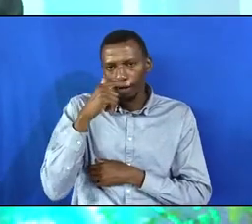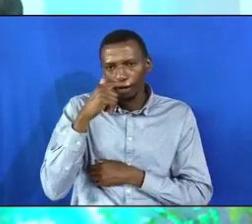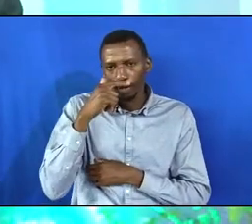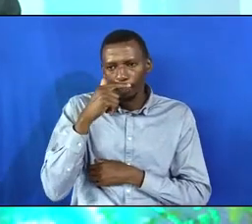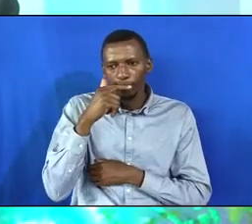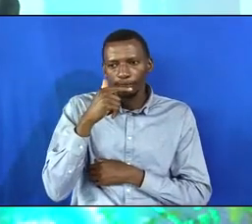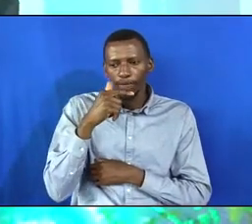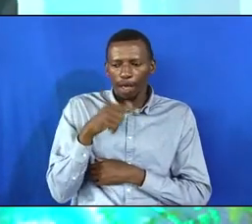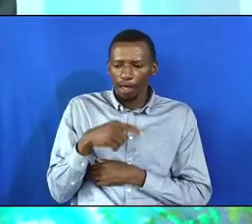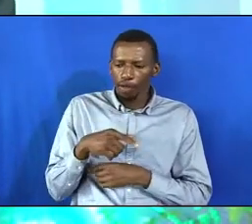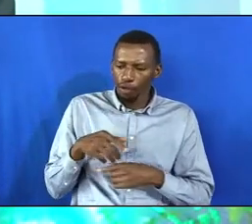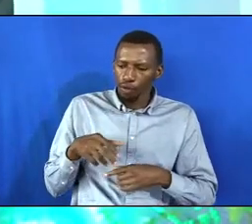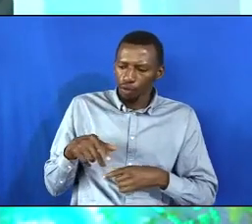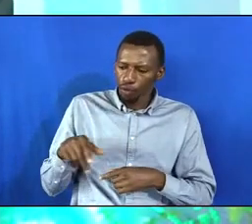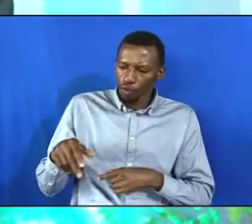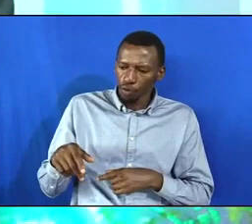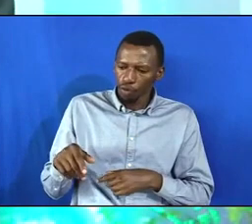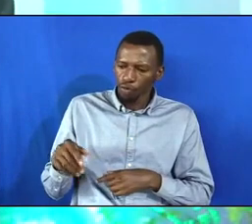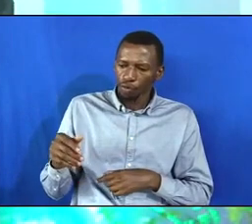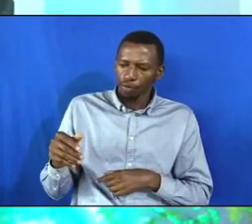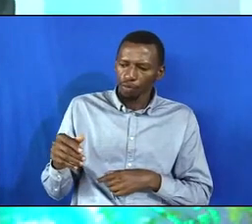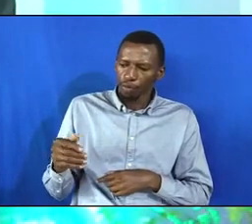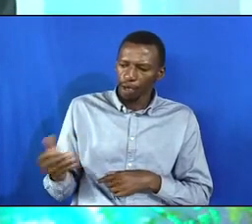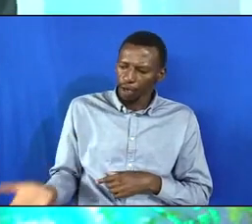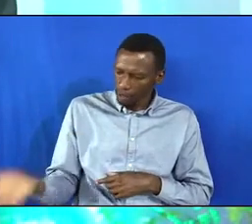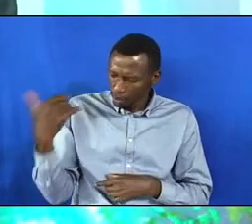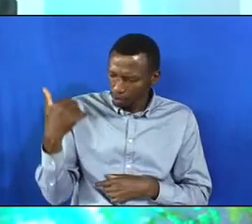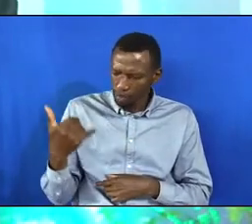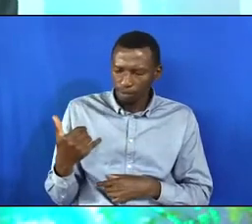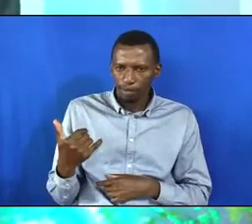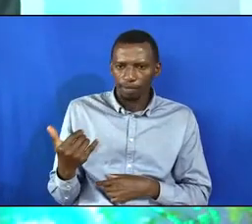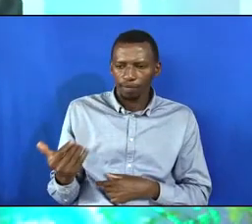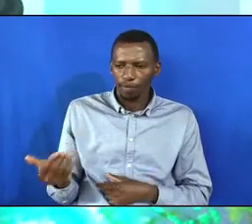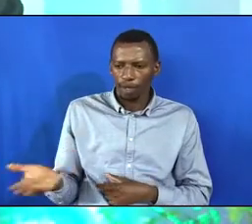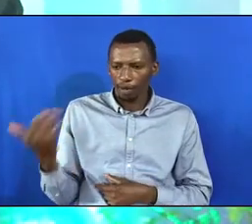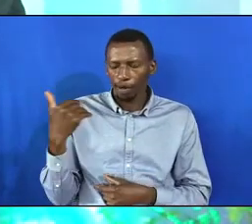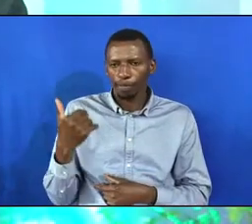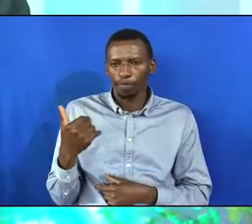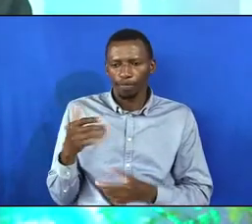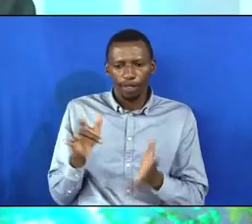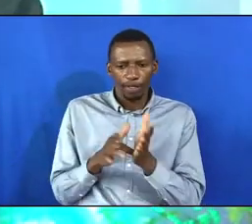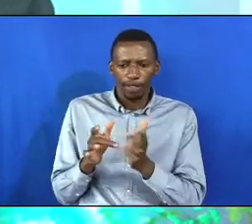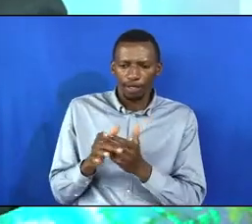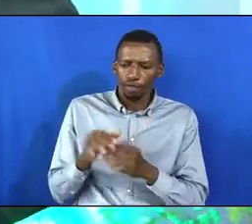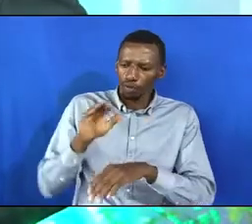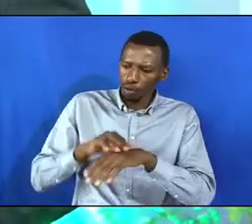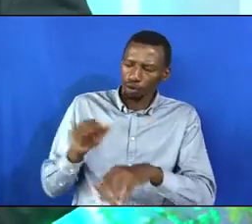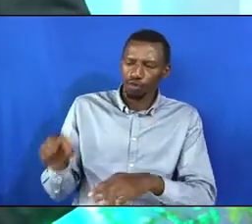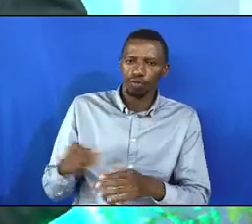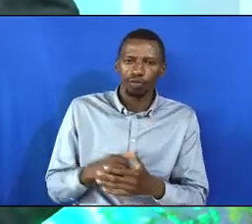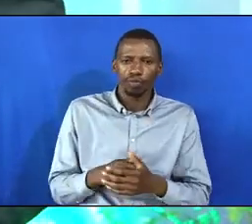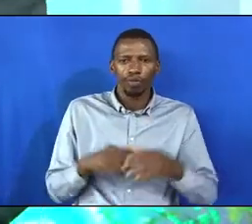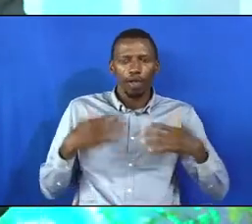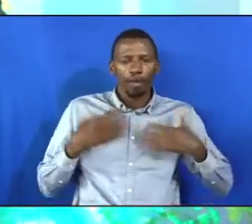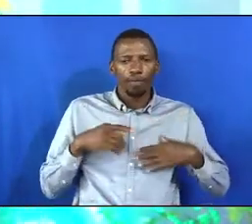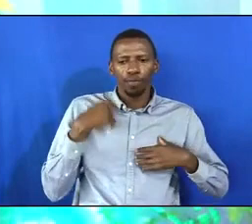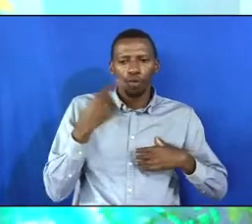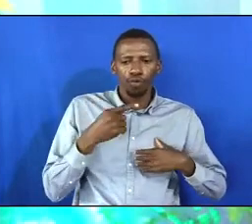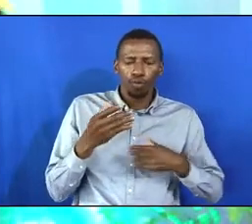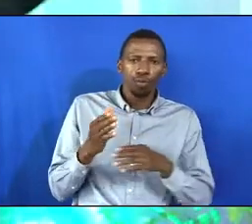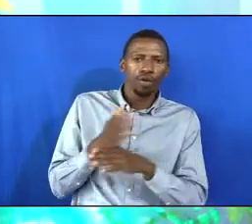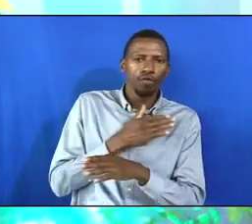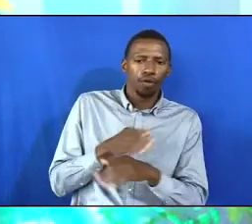they called to the blind man and they said, cheer up, on your feet, he's calling you. The very people that rebuked